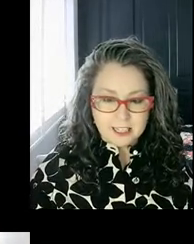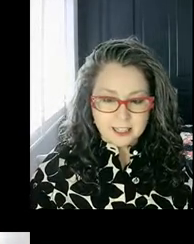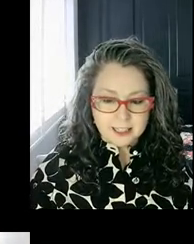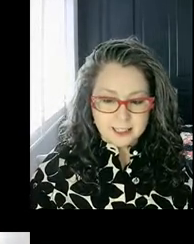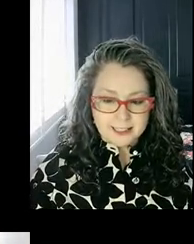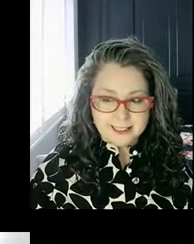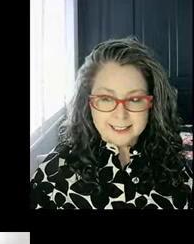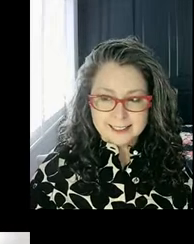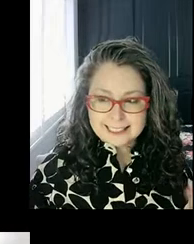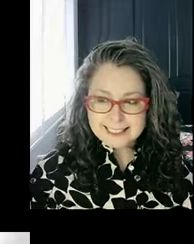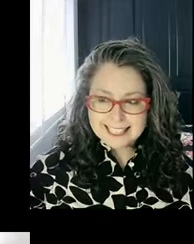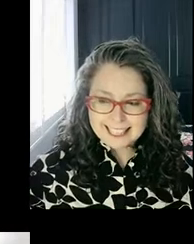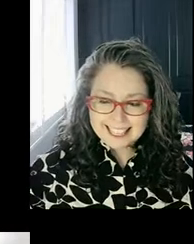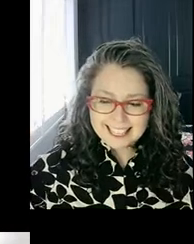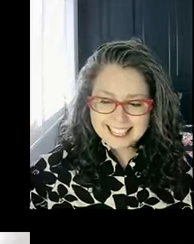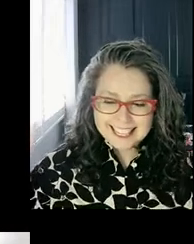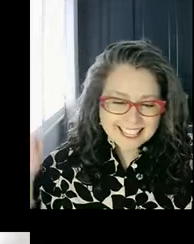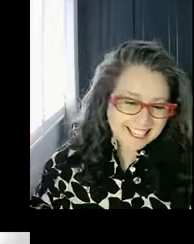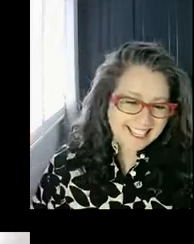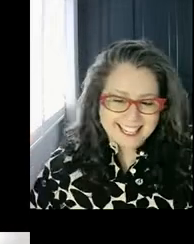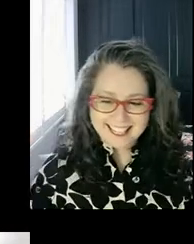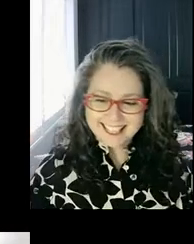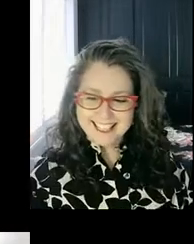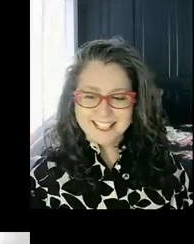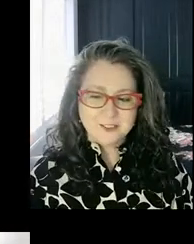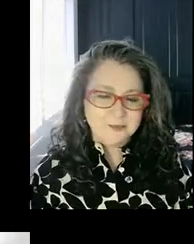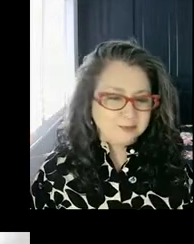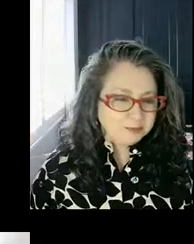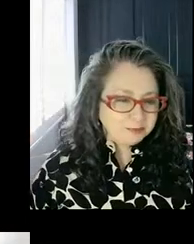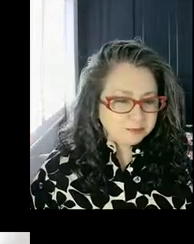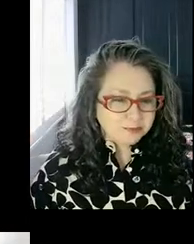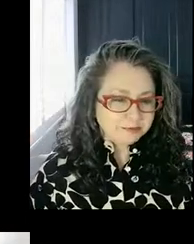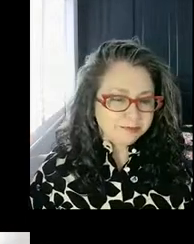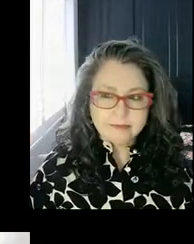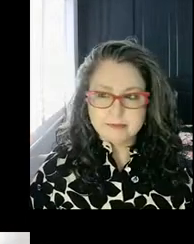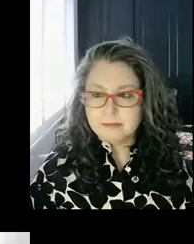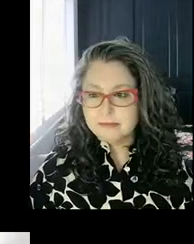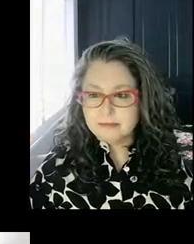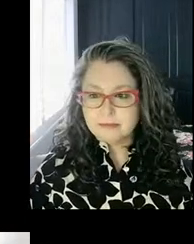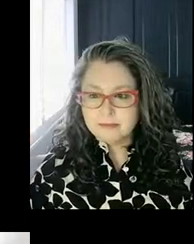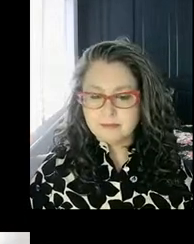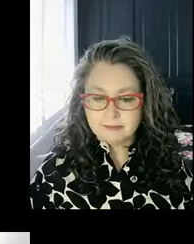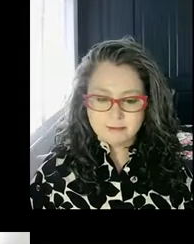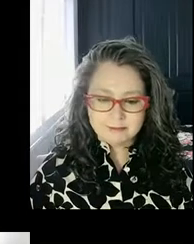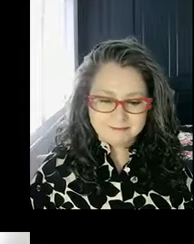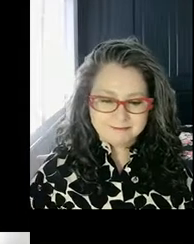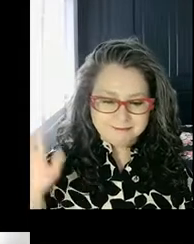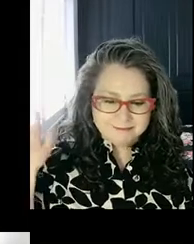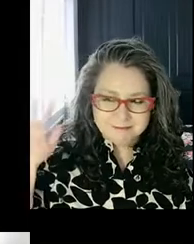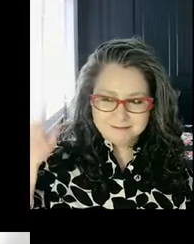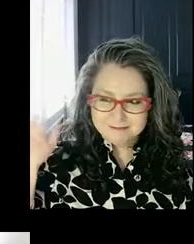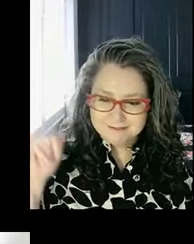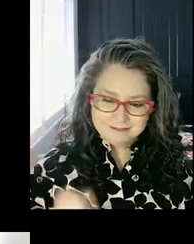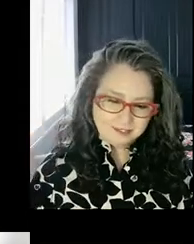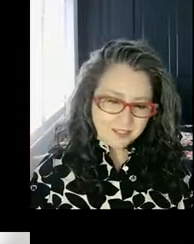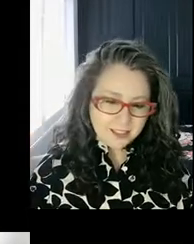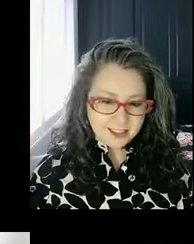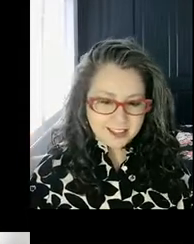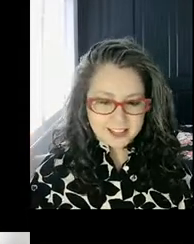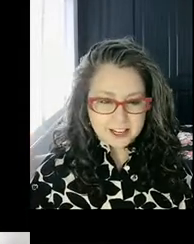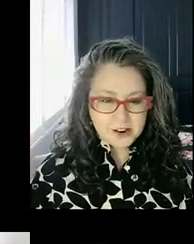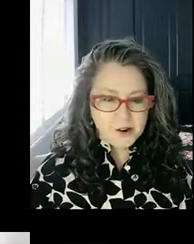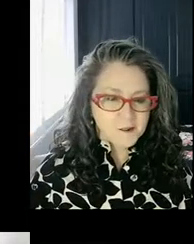Chin from Transport for New South Wales. We have Deborah Connors from HealthShare New South Wales. And